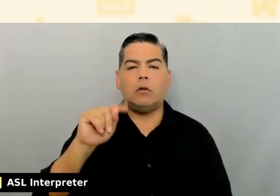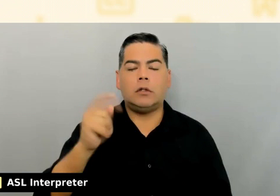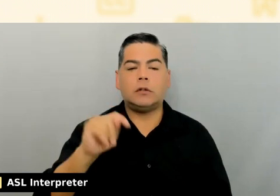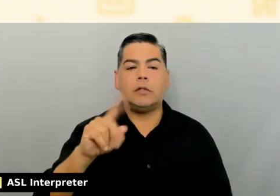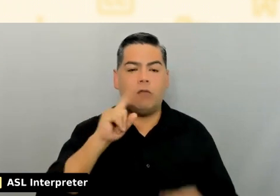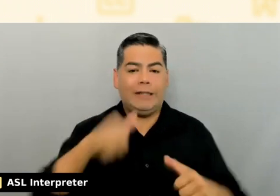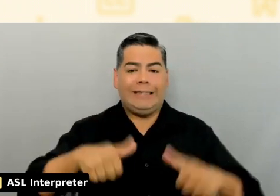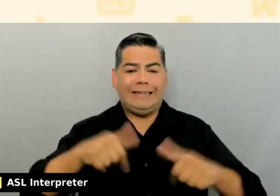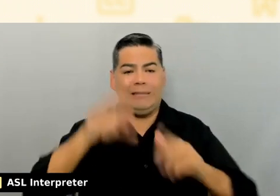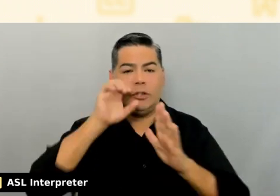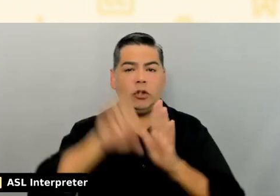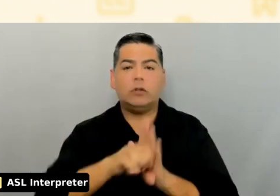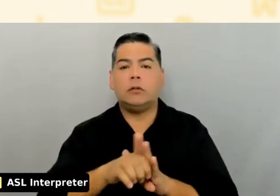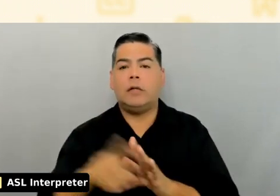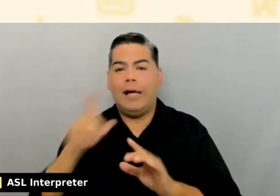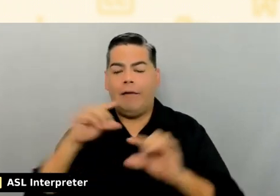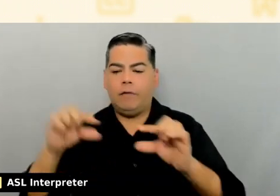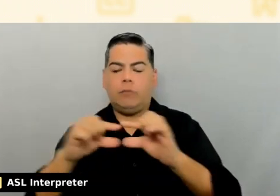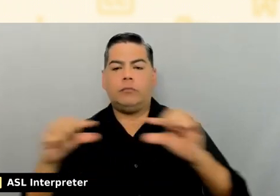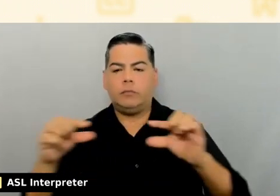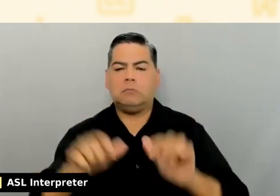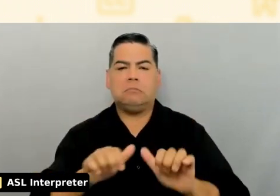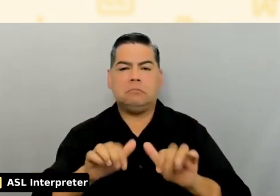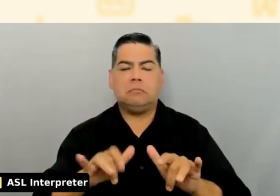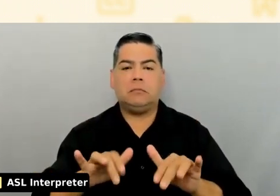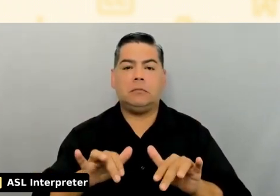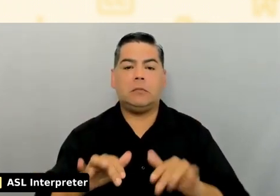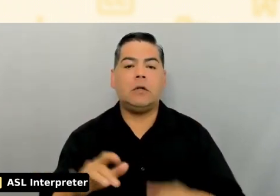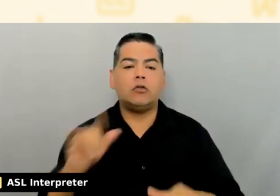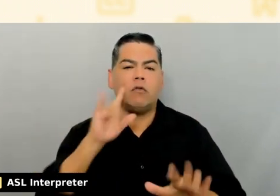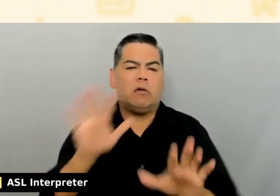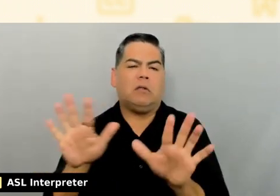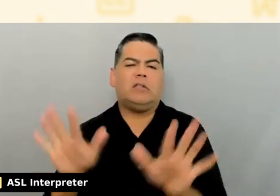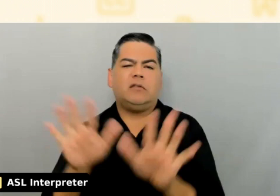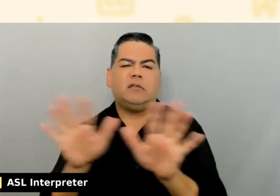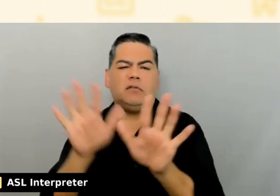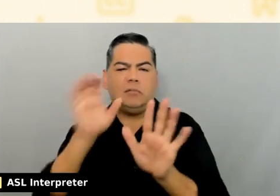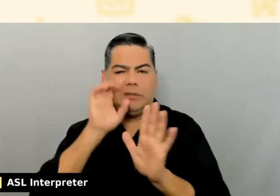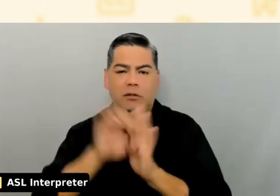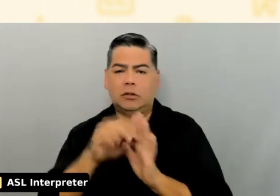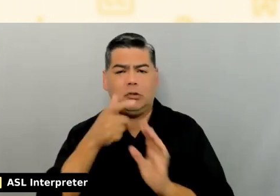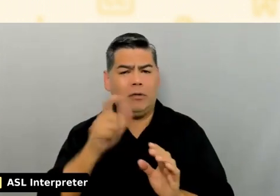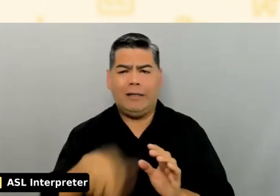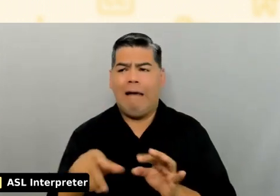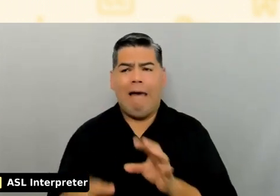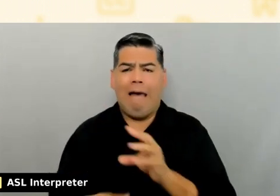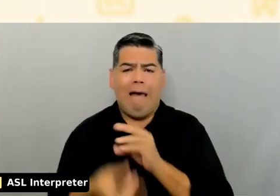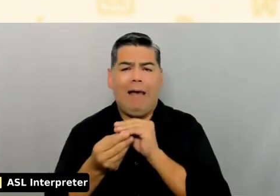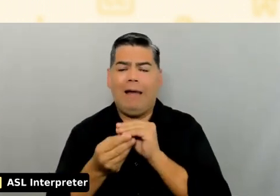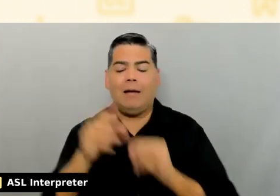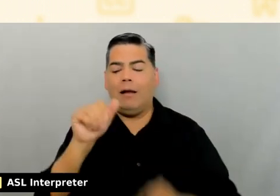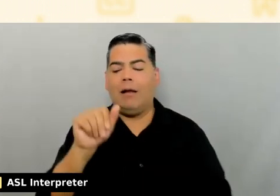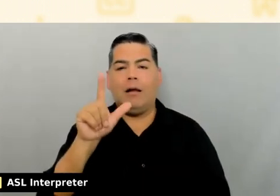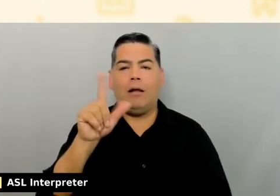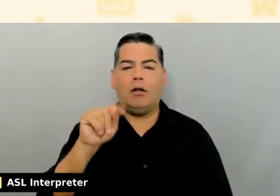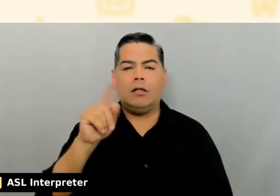There's an input field for that. And for decorative images, you don't need to add any alt text because it doesn't